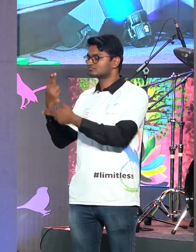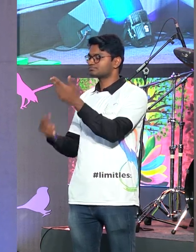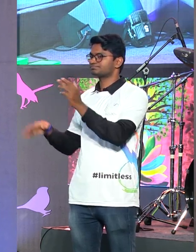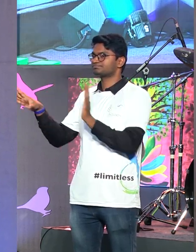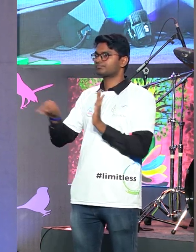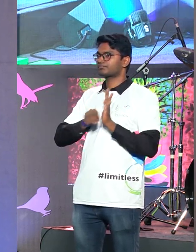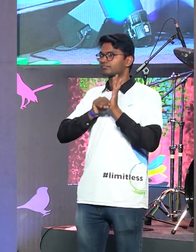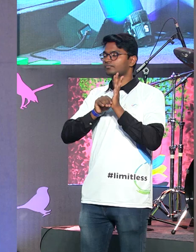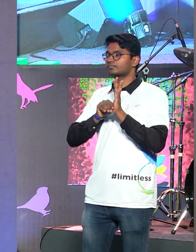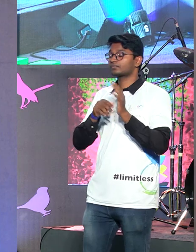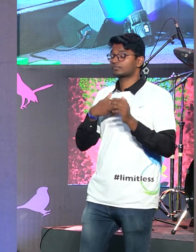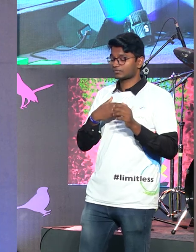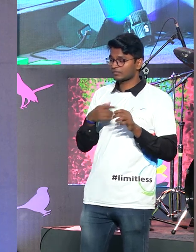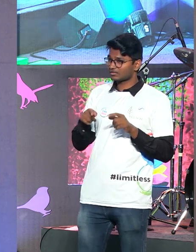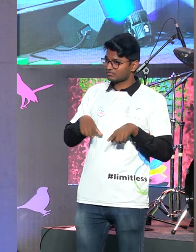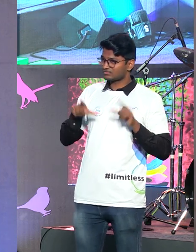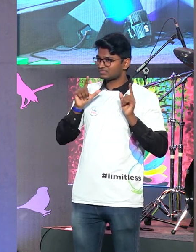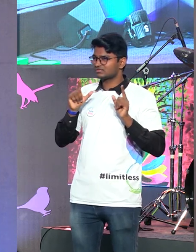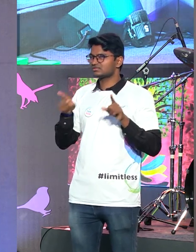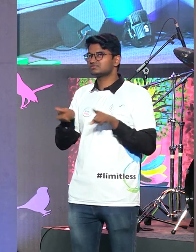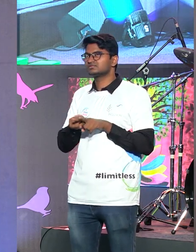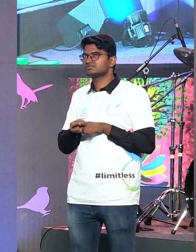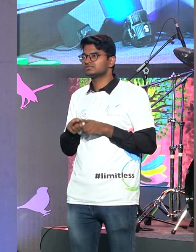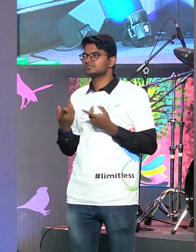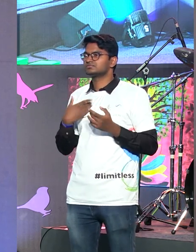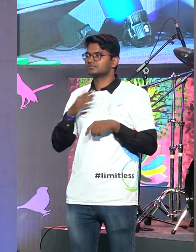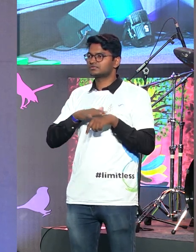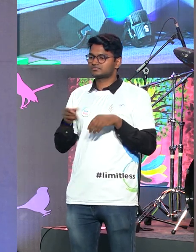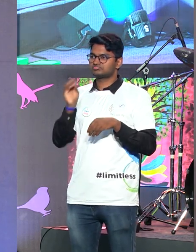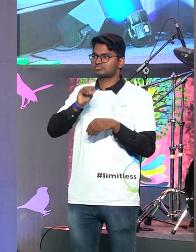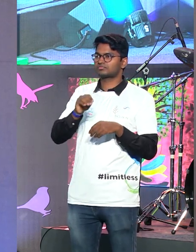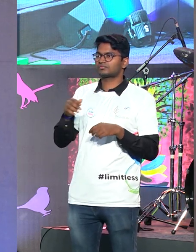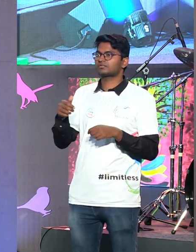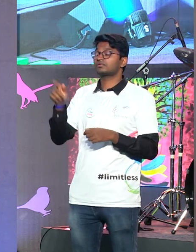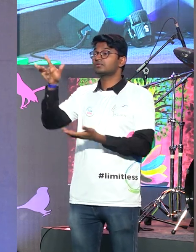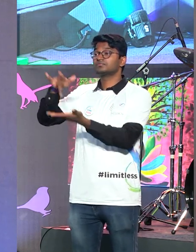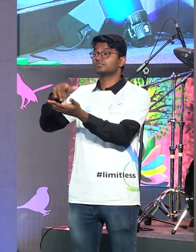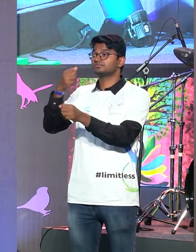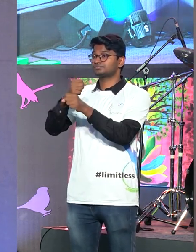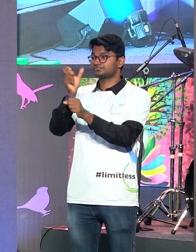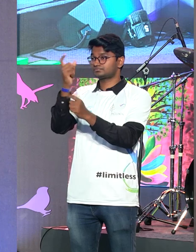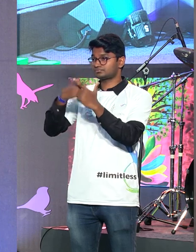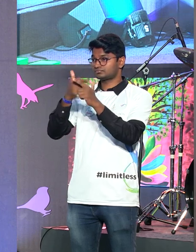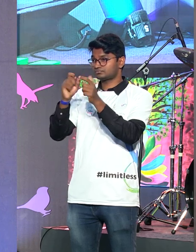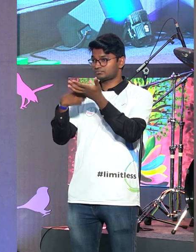of many of my life experiences, not only from Gujarat. Like Nasiruddin Shah's character was based